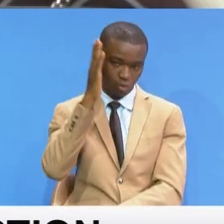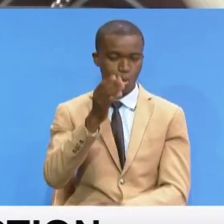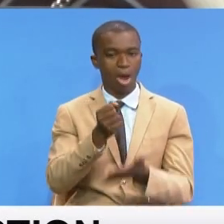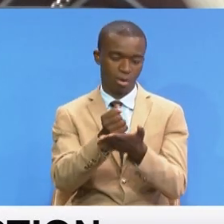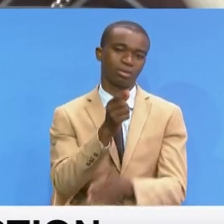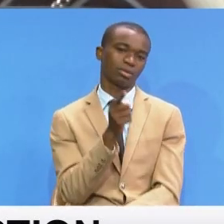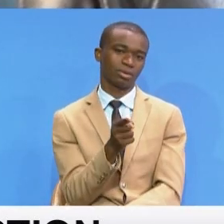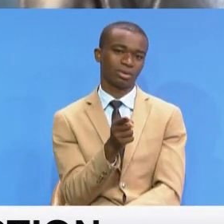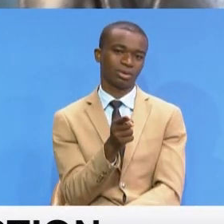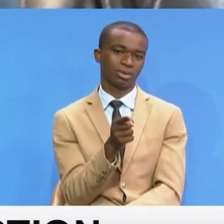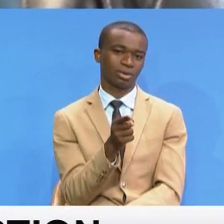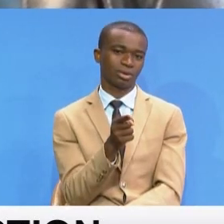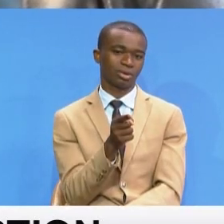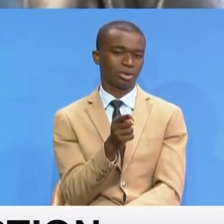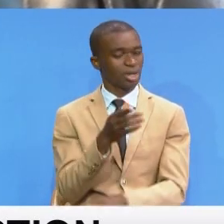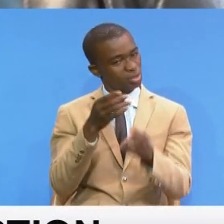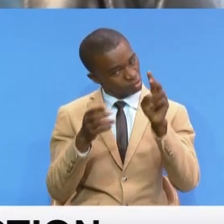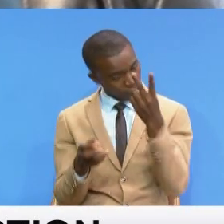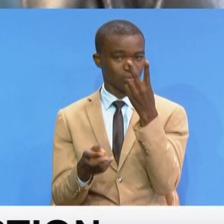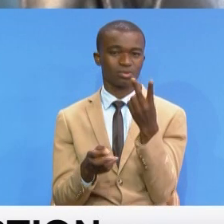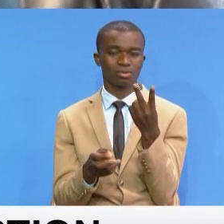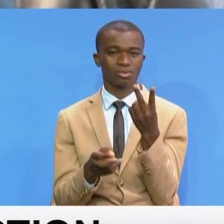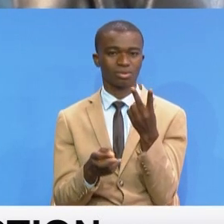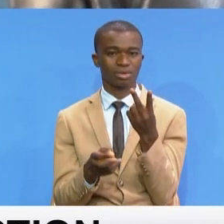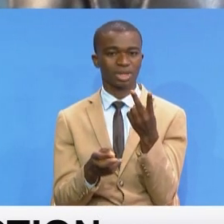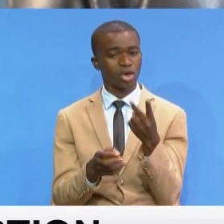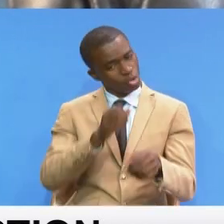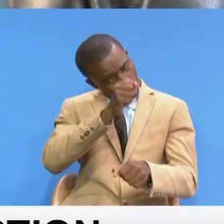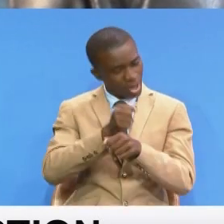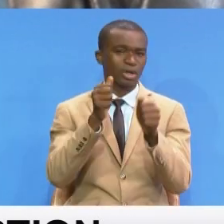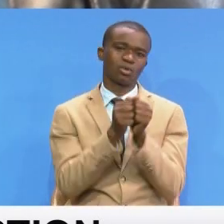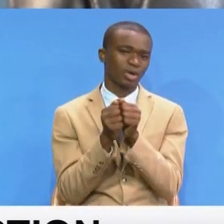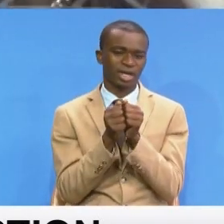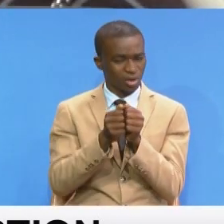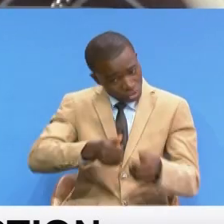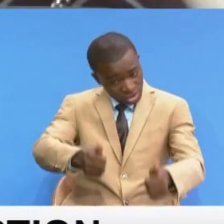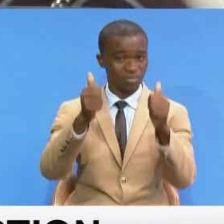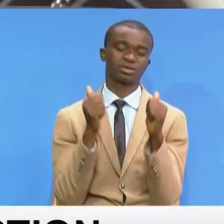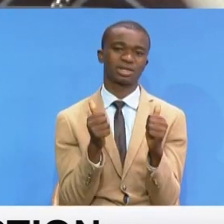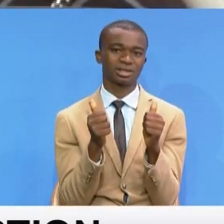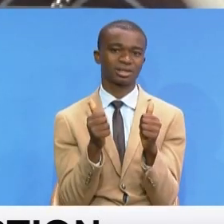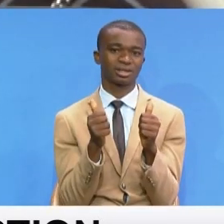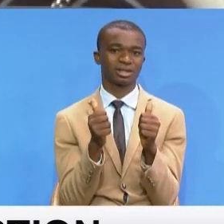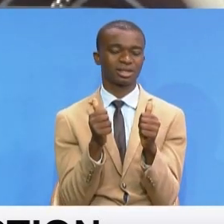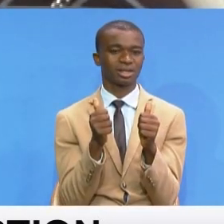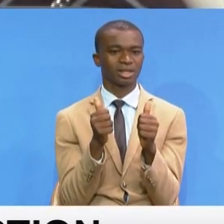country, where necessary. Two, to work together with yourselves